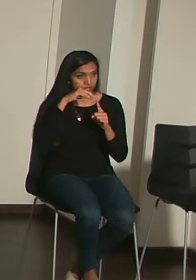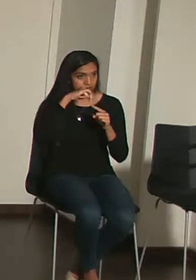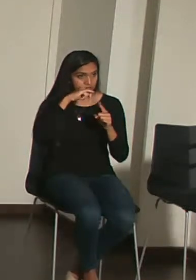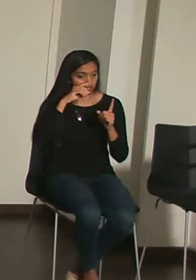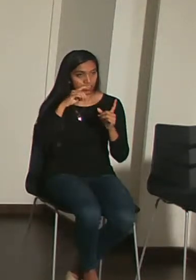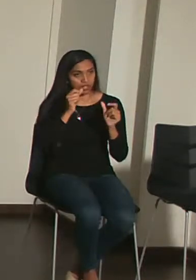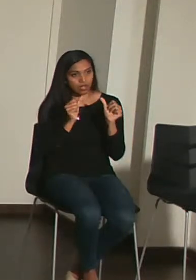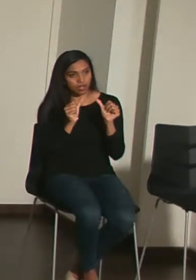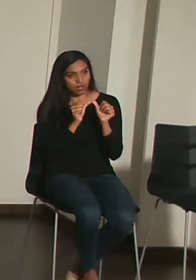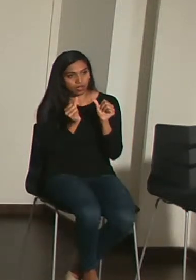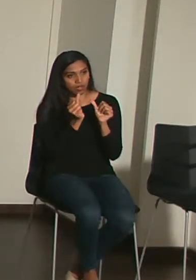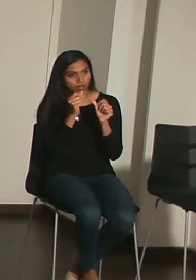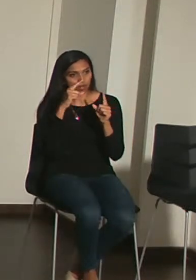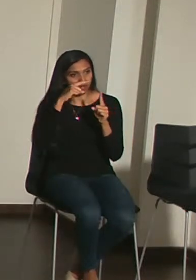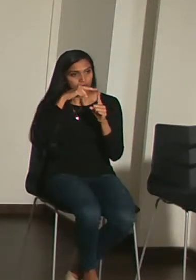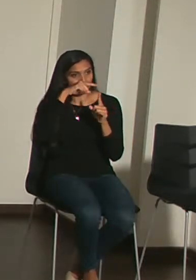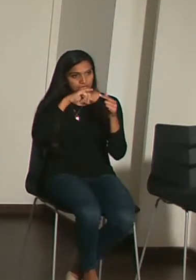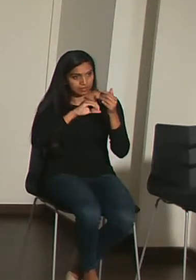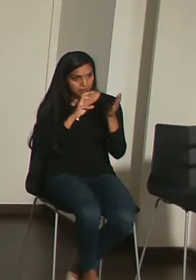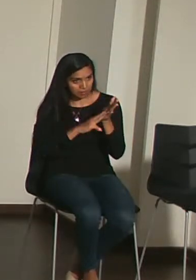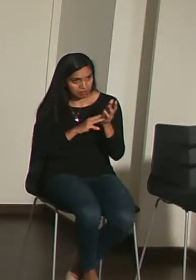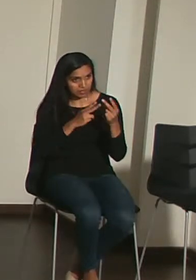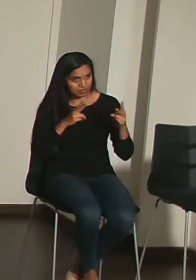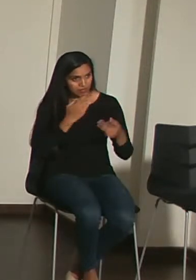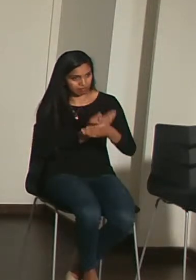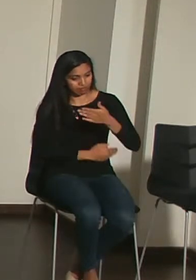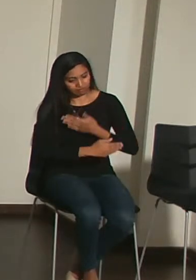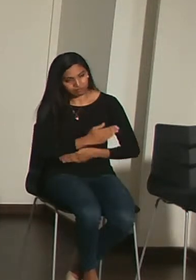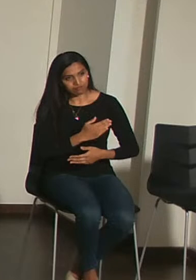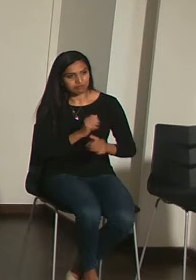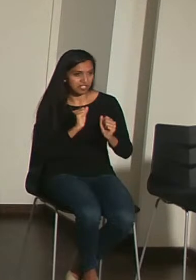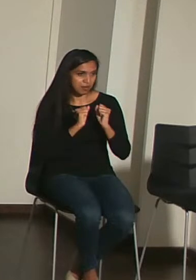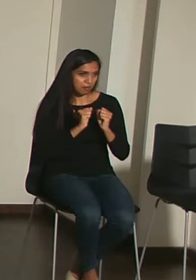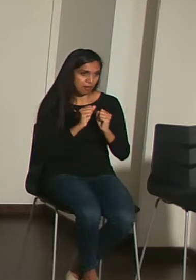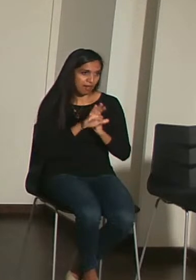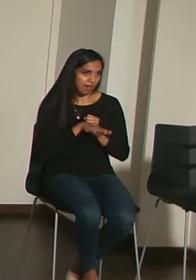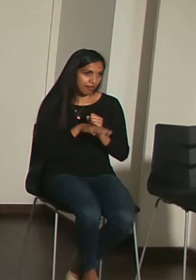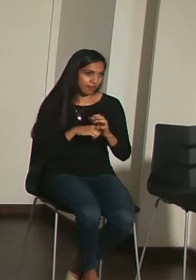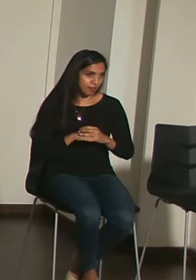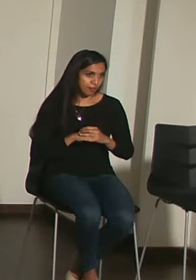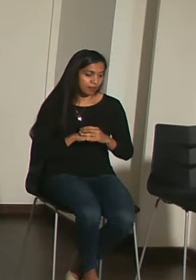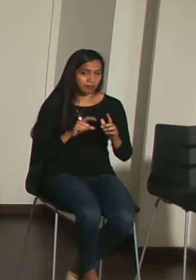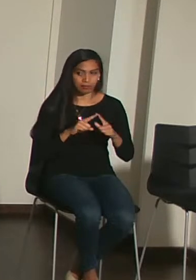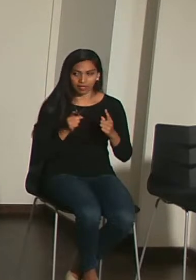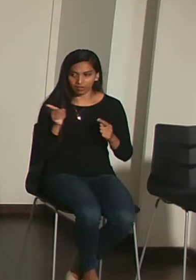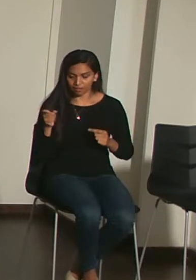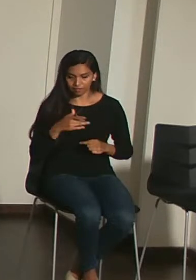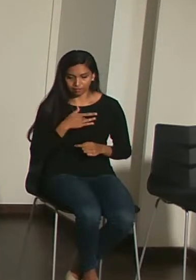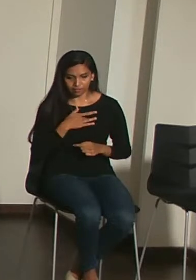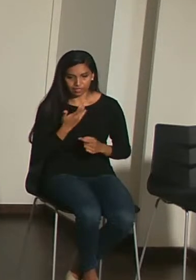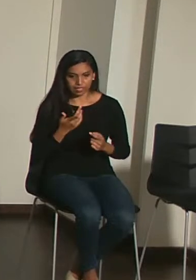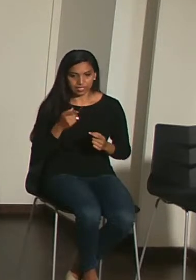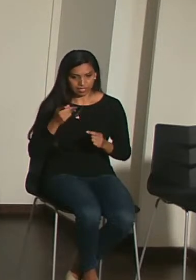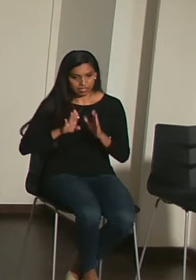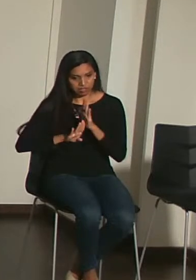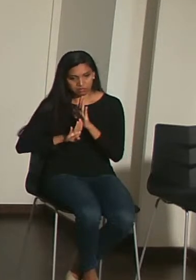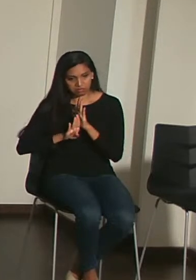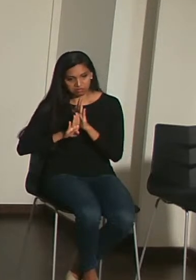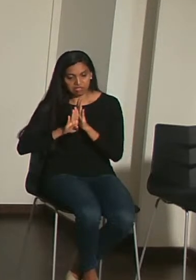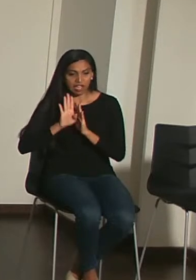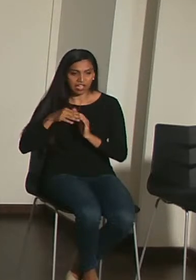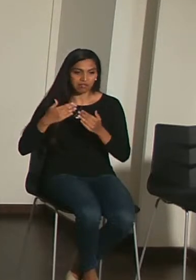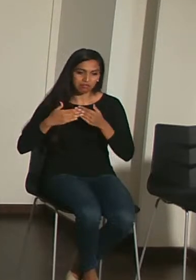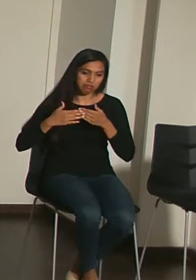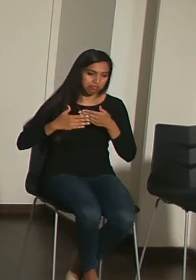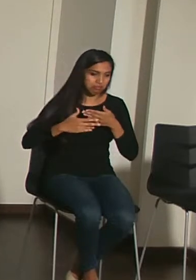what's happening. And honestly, I feel like it's still a long way to